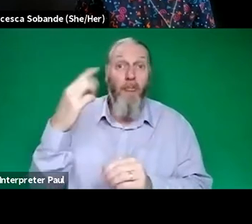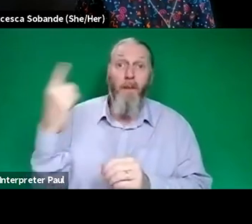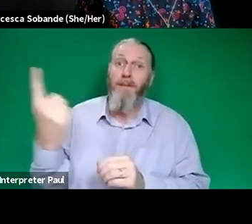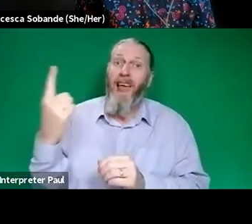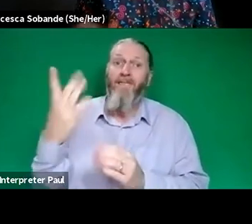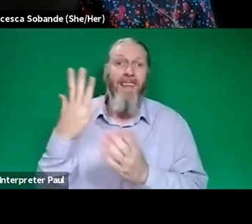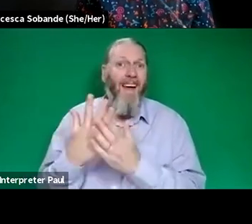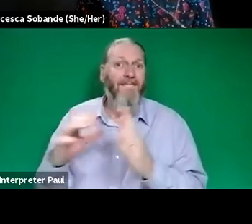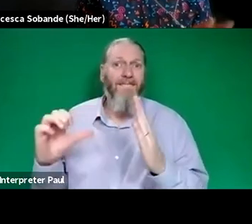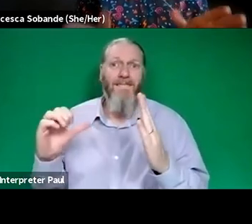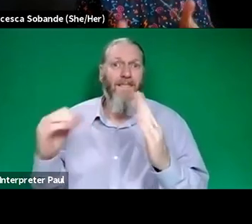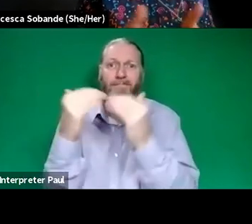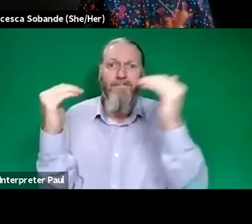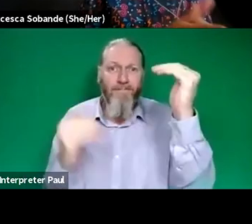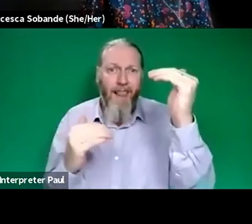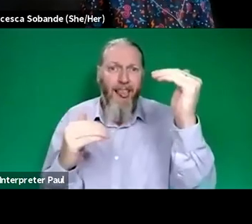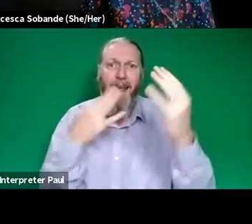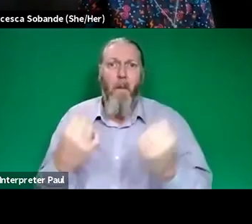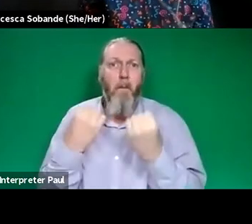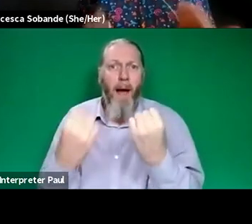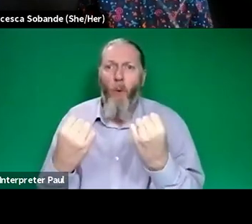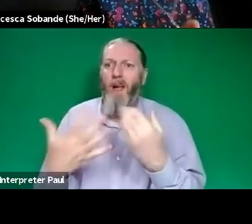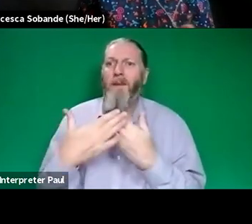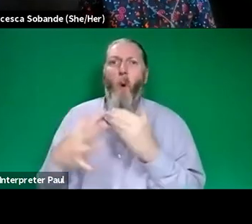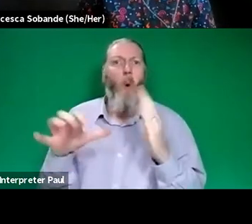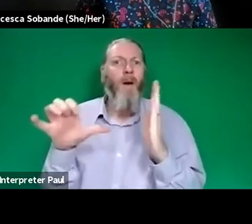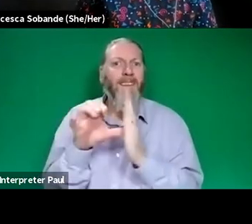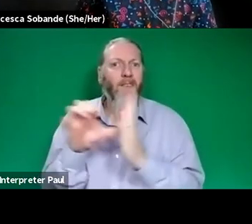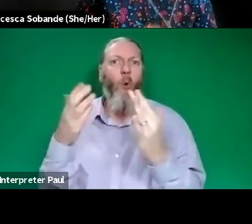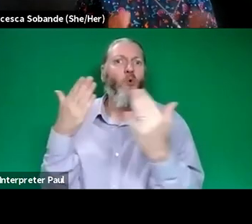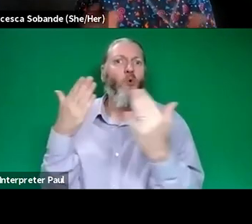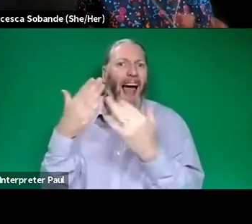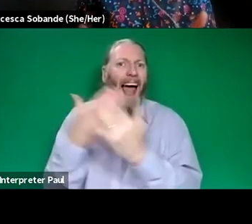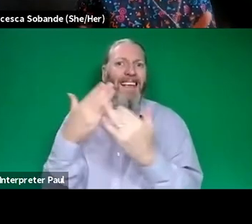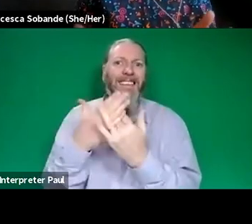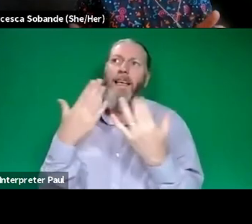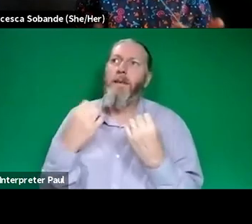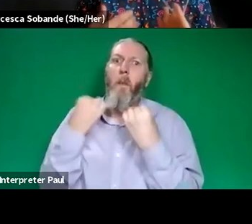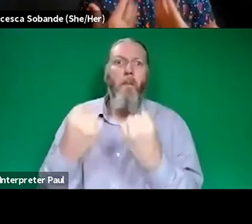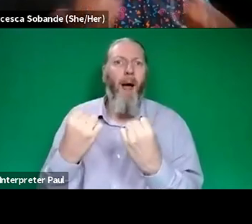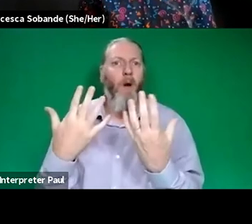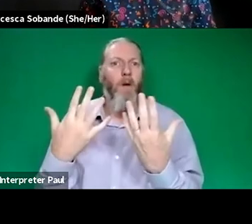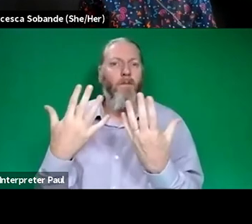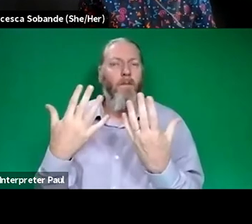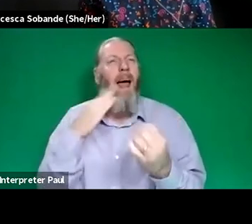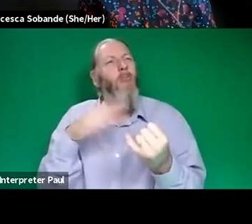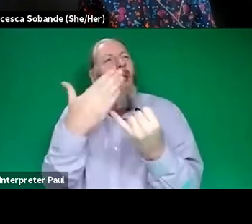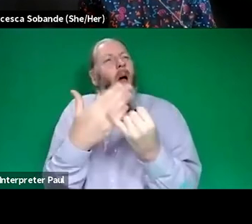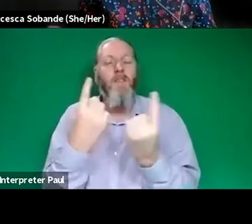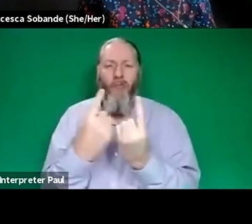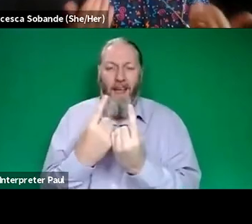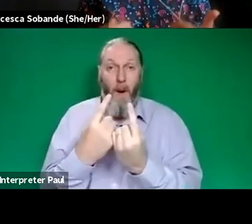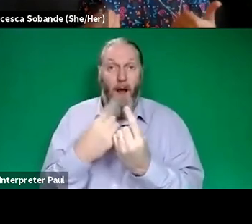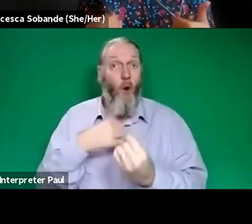forms of oppression too, depending on where we're dealing with and who we're dealing with. And the last thing I was going to say, which I felt, you know, everybody's been speaking